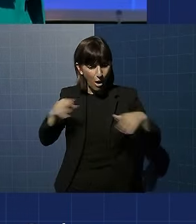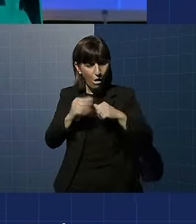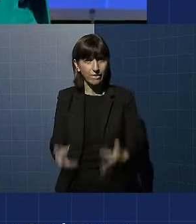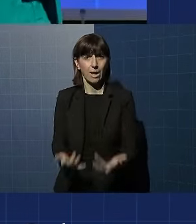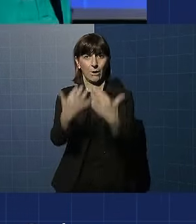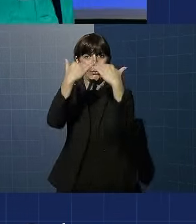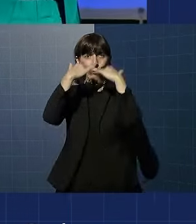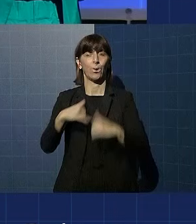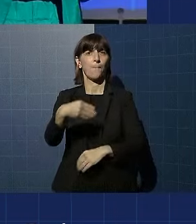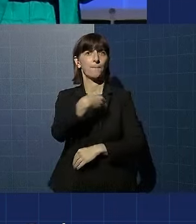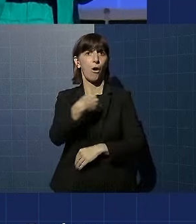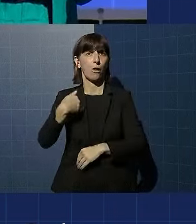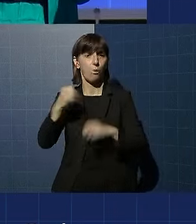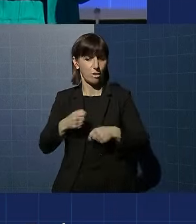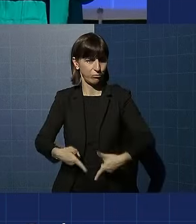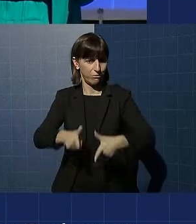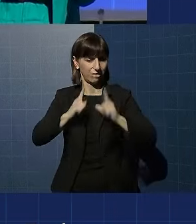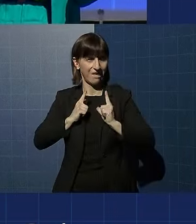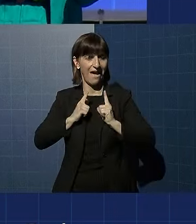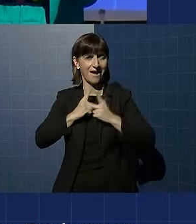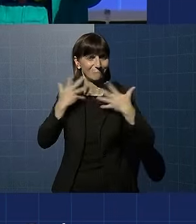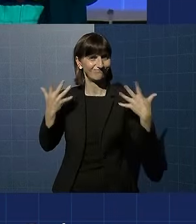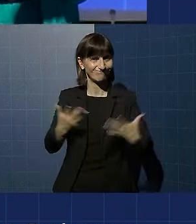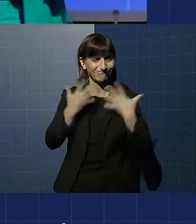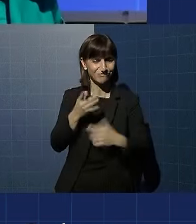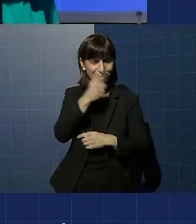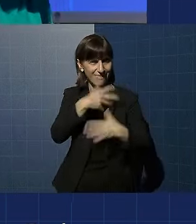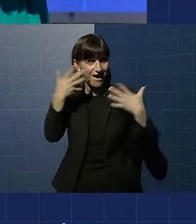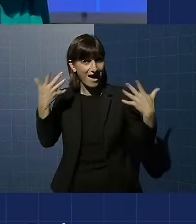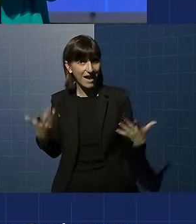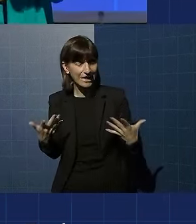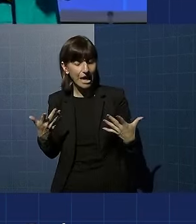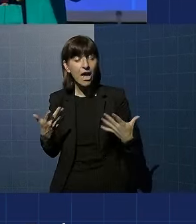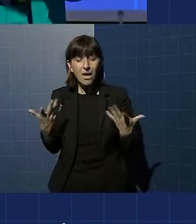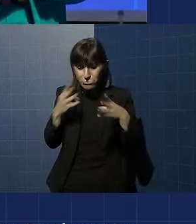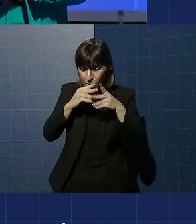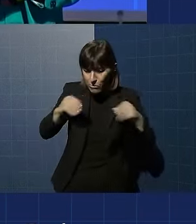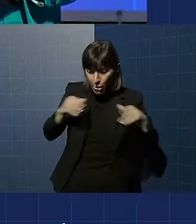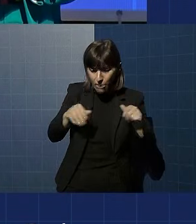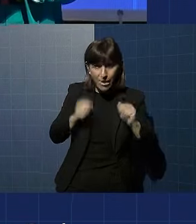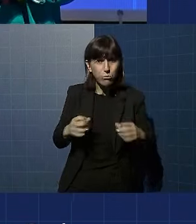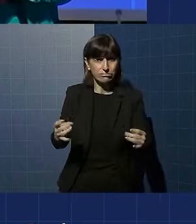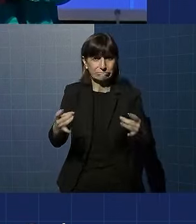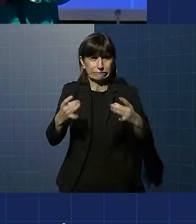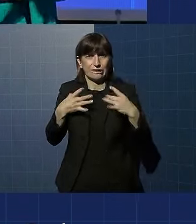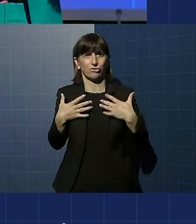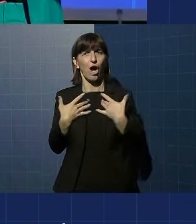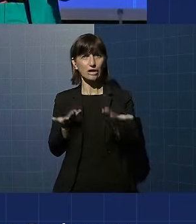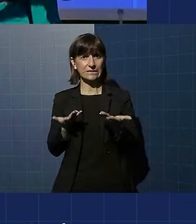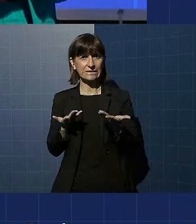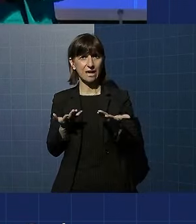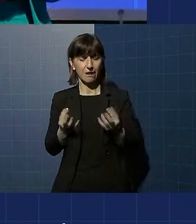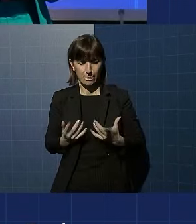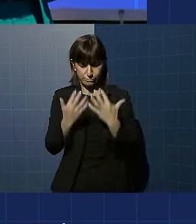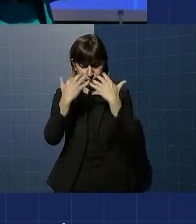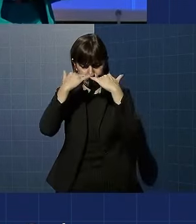that, but also the dust potentially can be toxic for humans if we inhale it. Also, this is something that we want to understand better